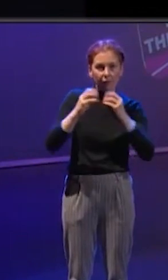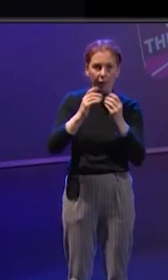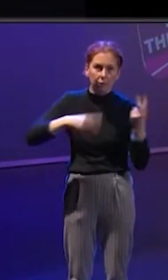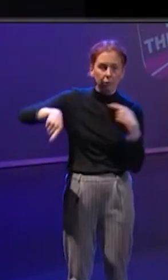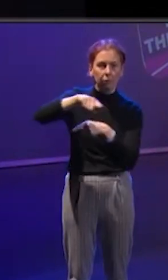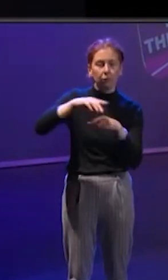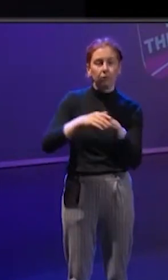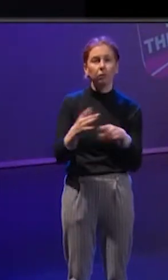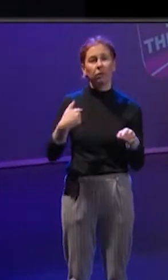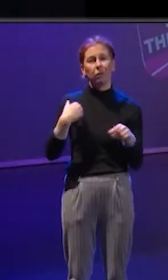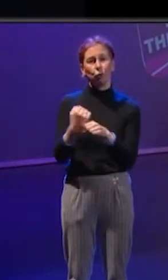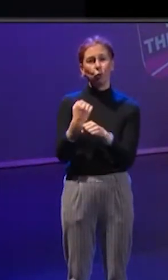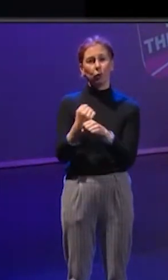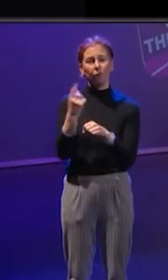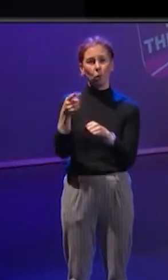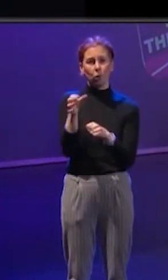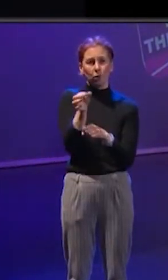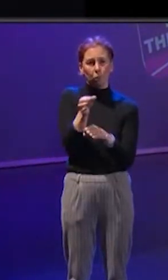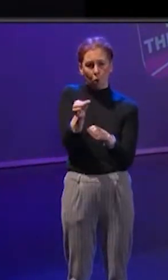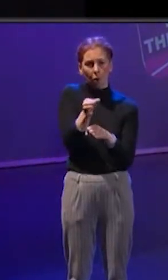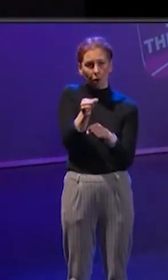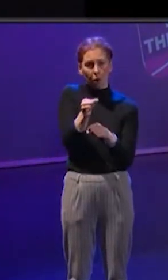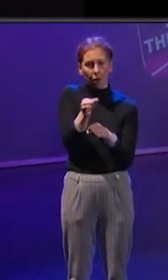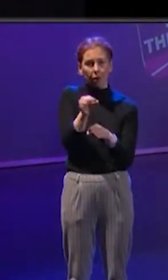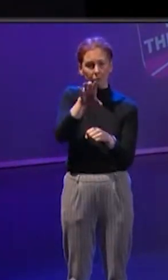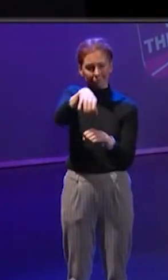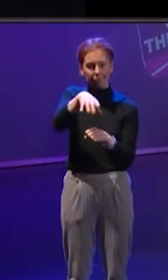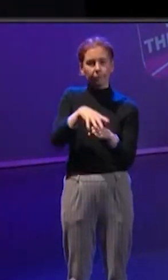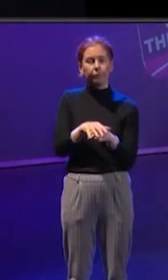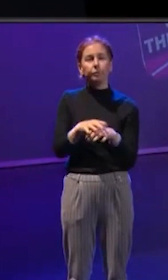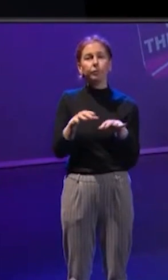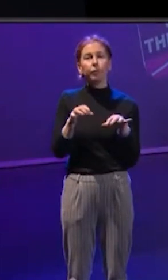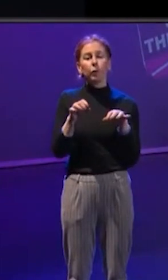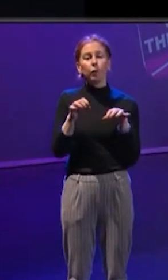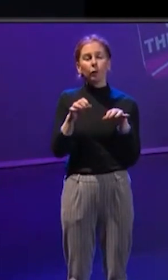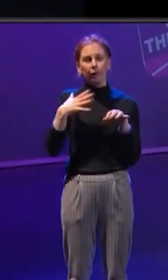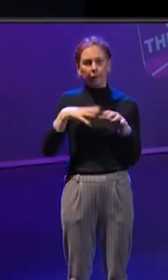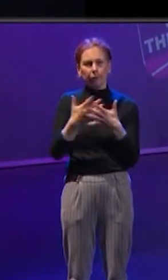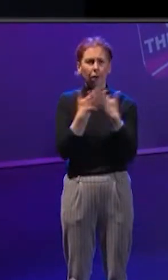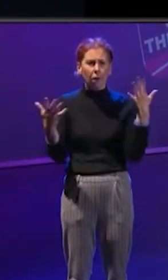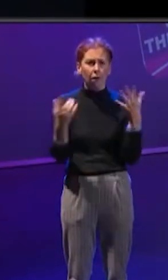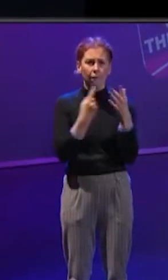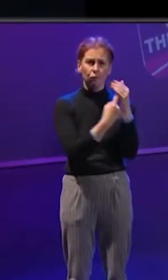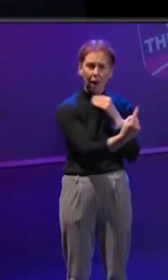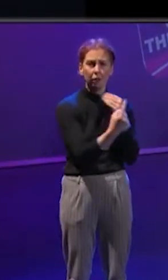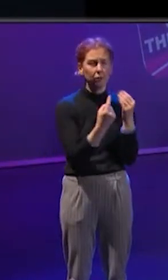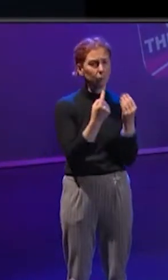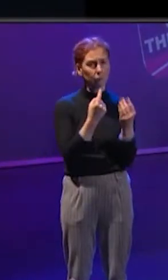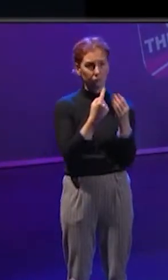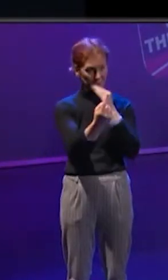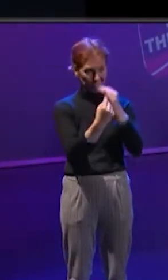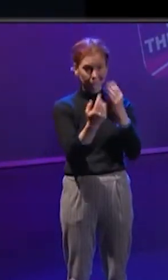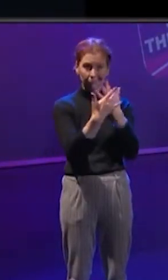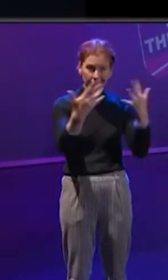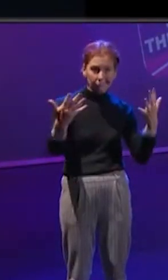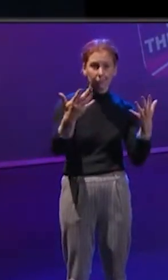albeit a small venue. We've got a small core staff team, but we wouldn't be able to do what we do without all of the freelancers that support us. And making sure that